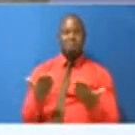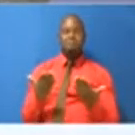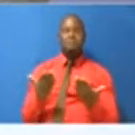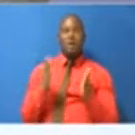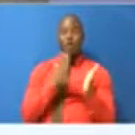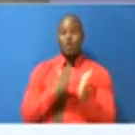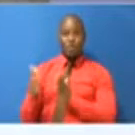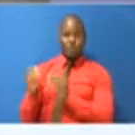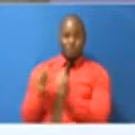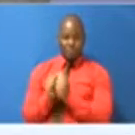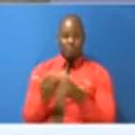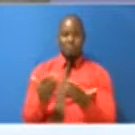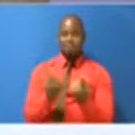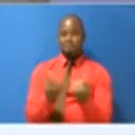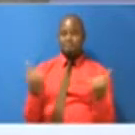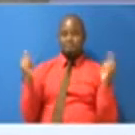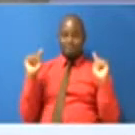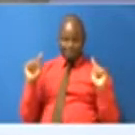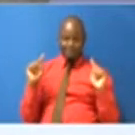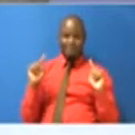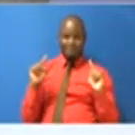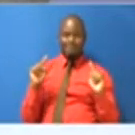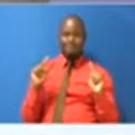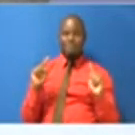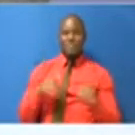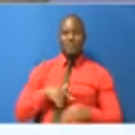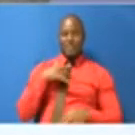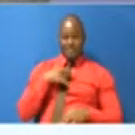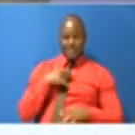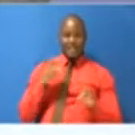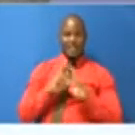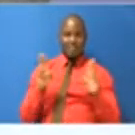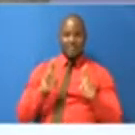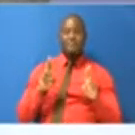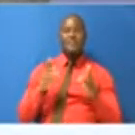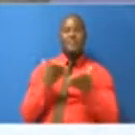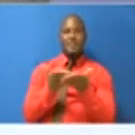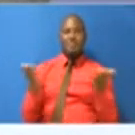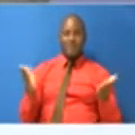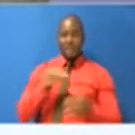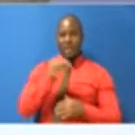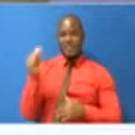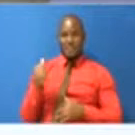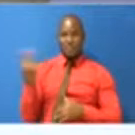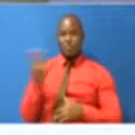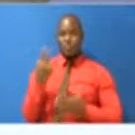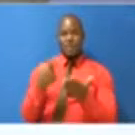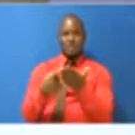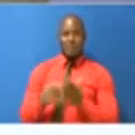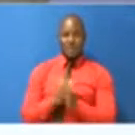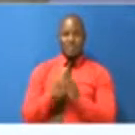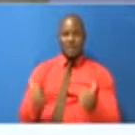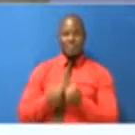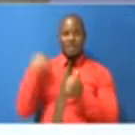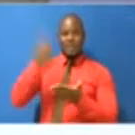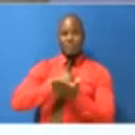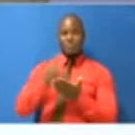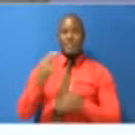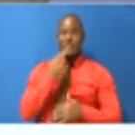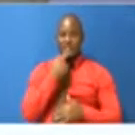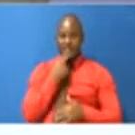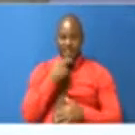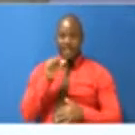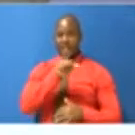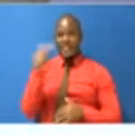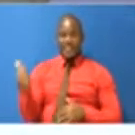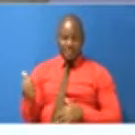to many of my analysts here lived up to its billing and set the stage for the other two debates one that will happen next week tuesday